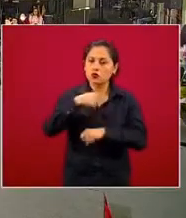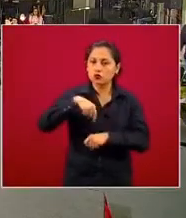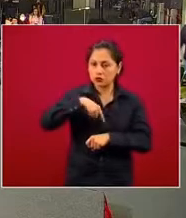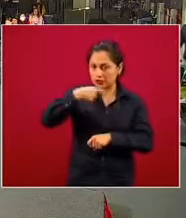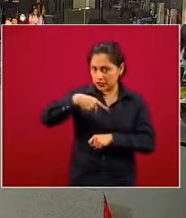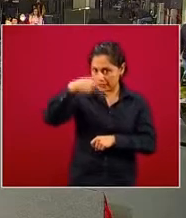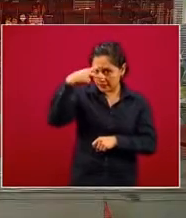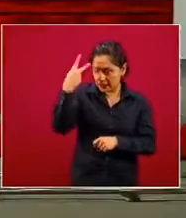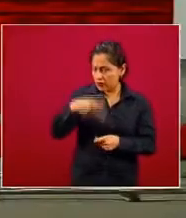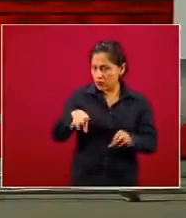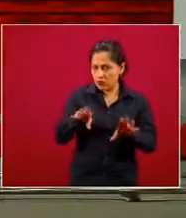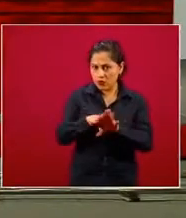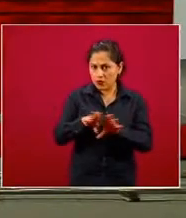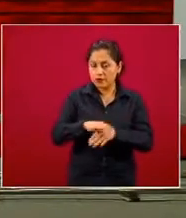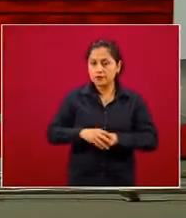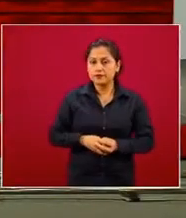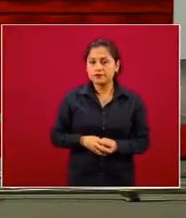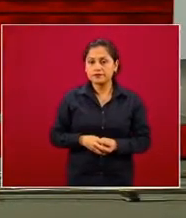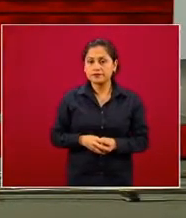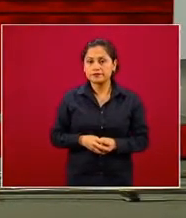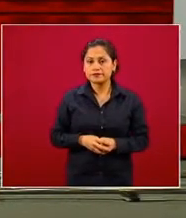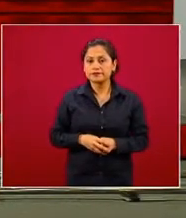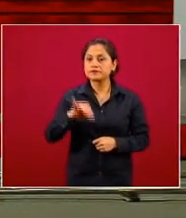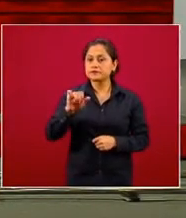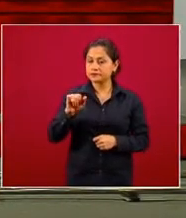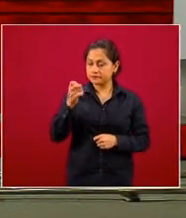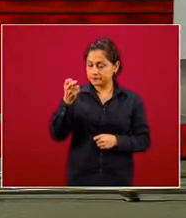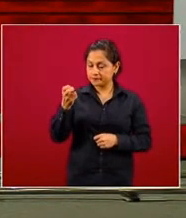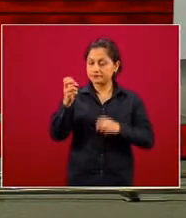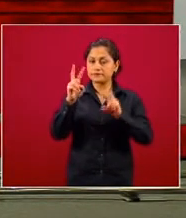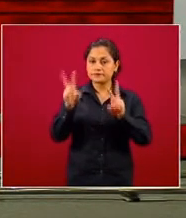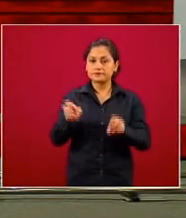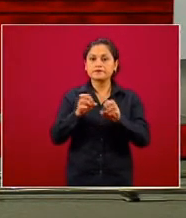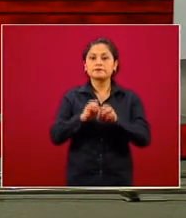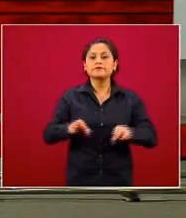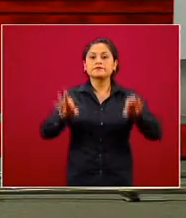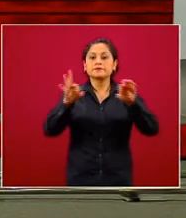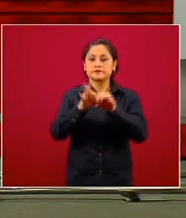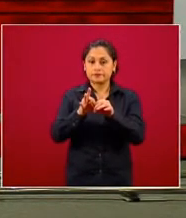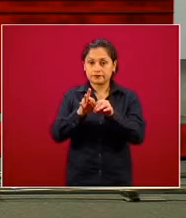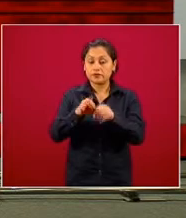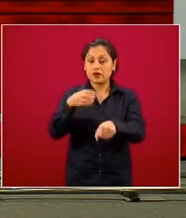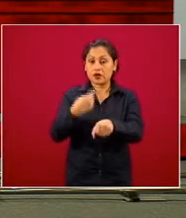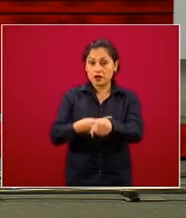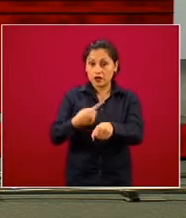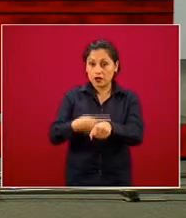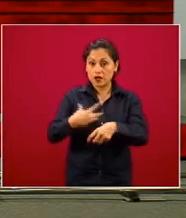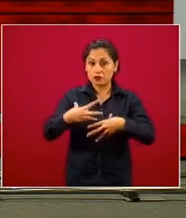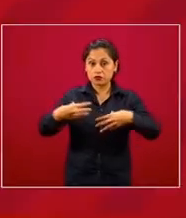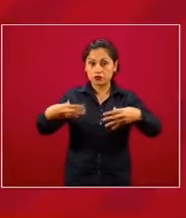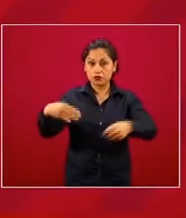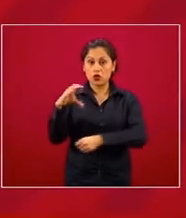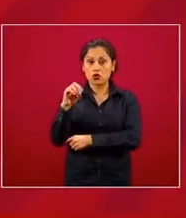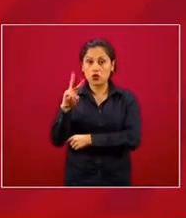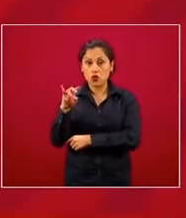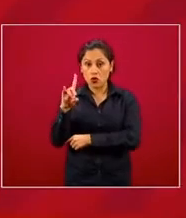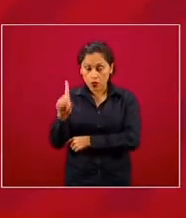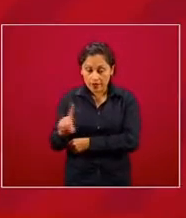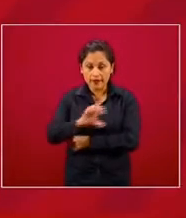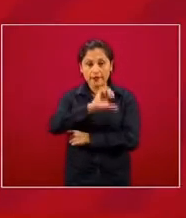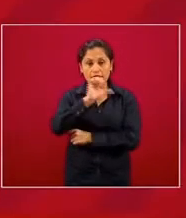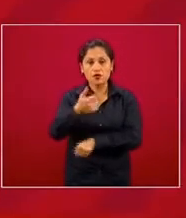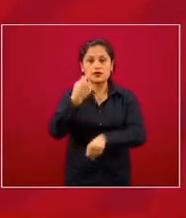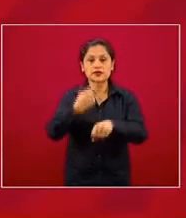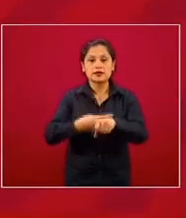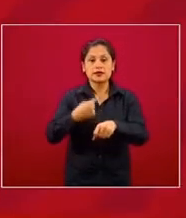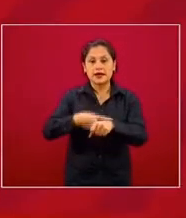even if Efectivamente it's es on a controlled importante. stage? Well, thank you La for that epidemia question. de Well, just COVID, like lo we mismo did pasa with con la the flu influenza y lo mismo pasa and con any varias other otras disease that enfermedades can de be